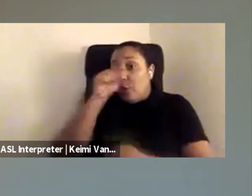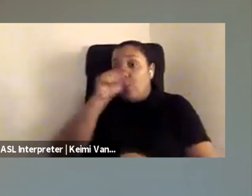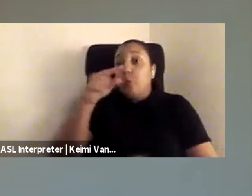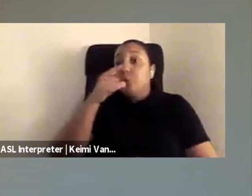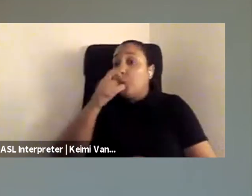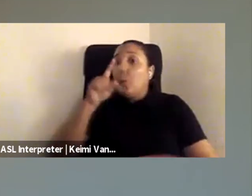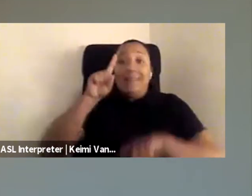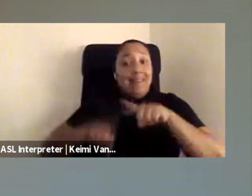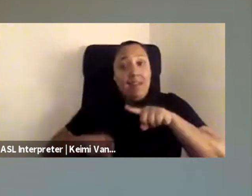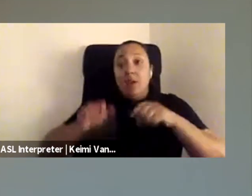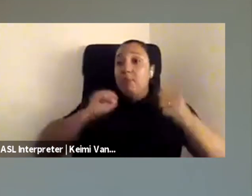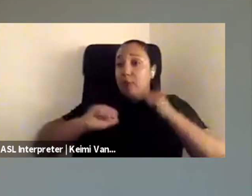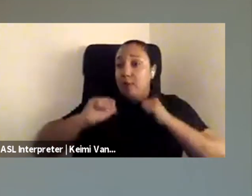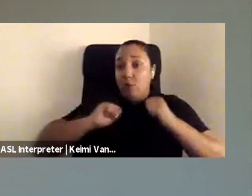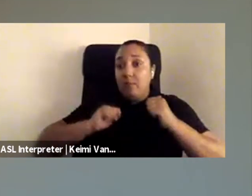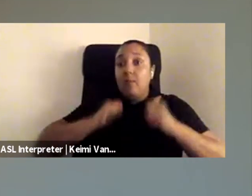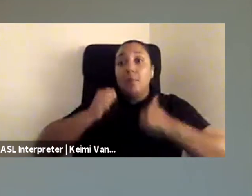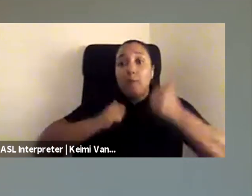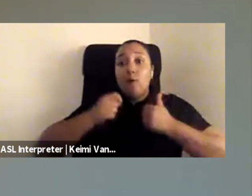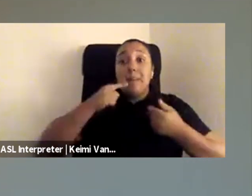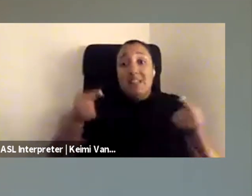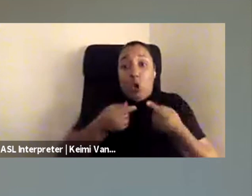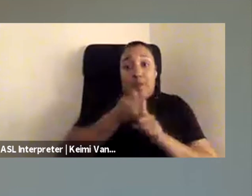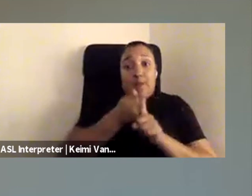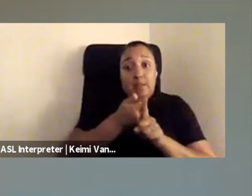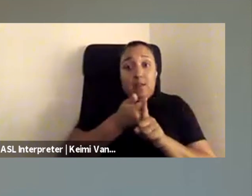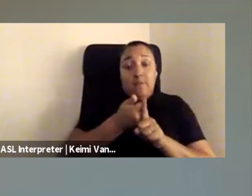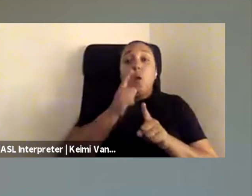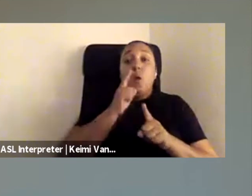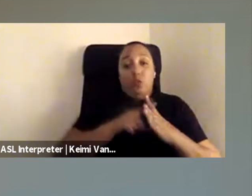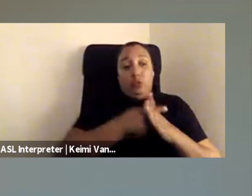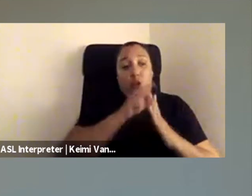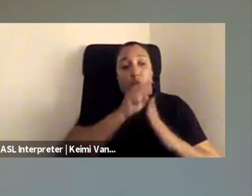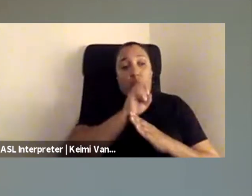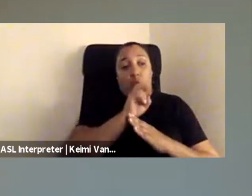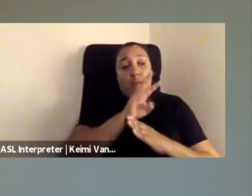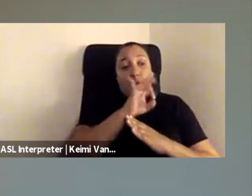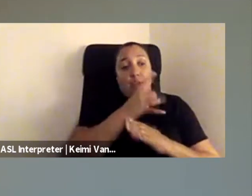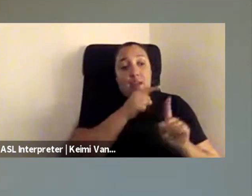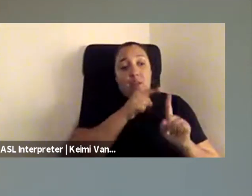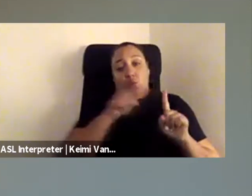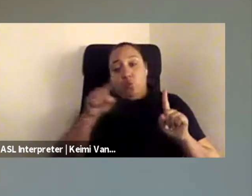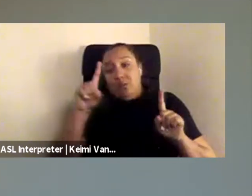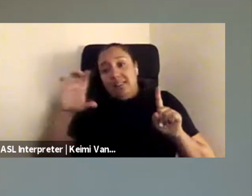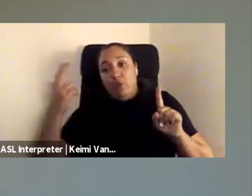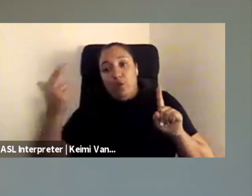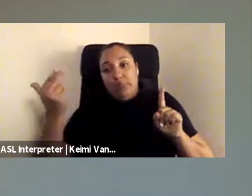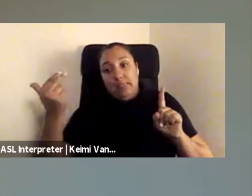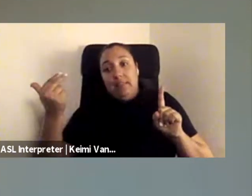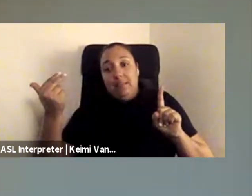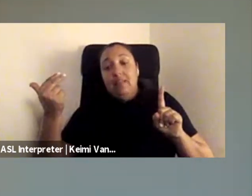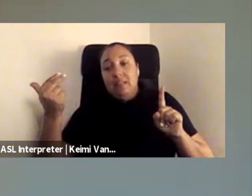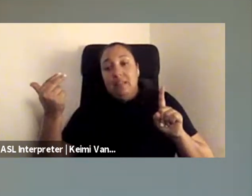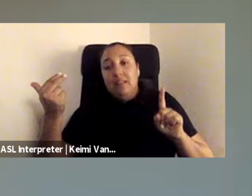able to perform because of injury. And this group is going to go from November 8th up until December 13th. So it's going to be